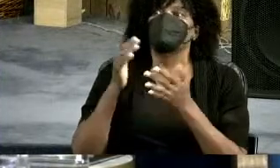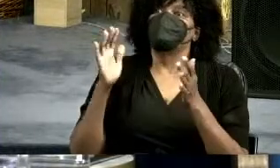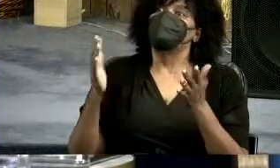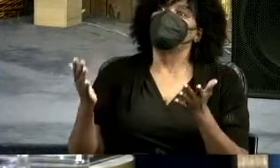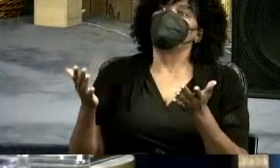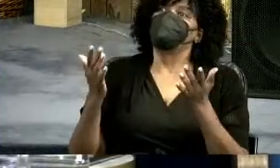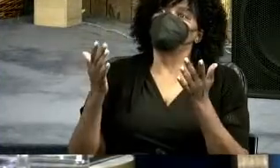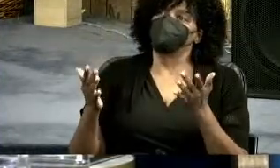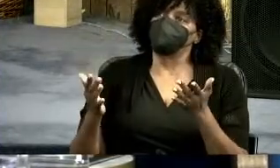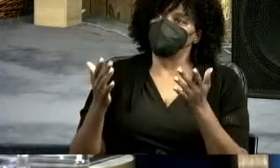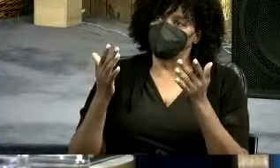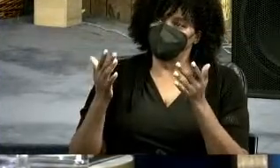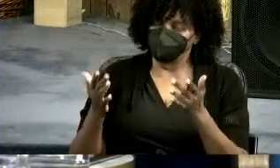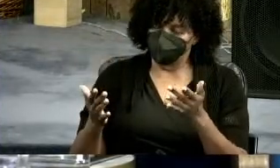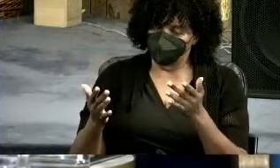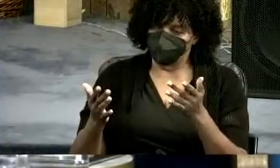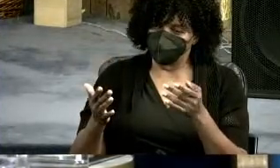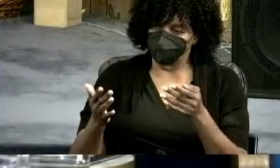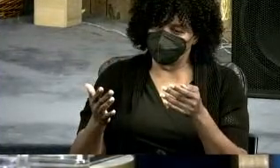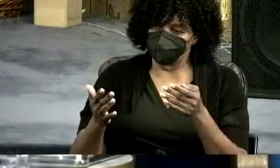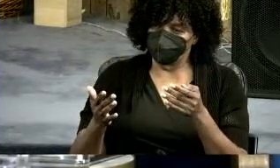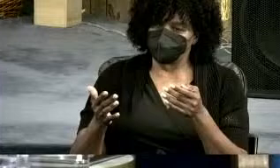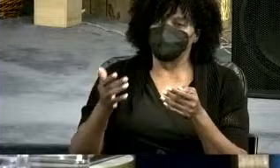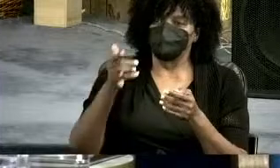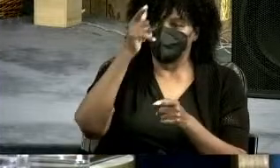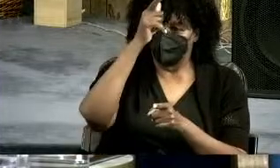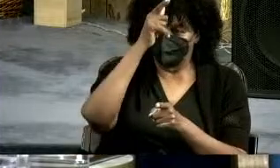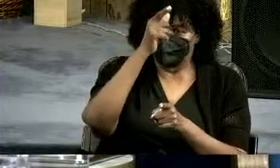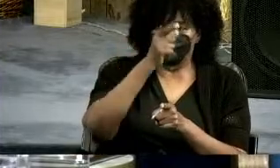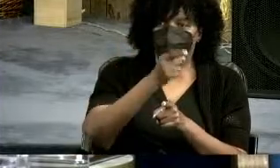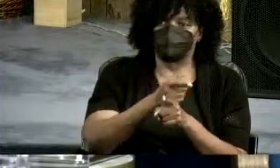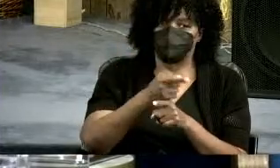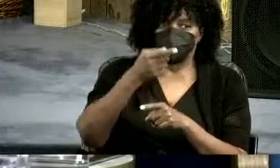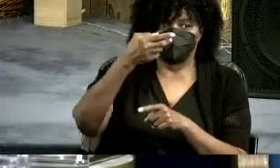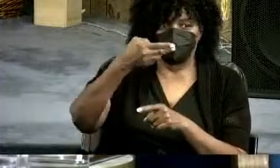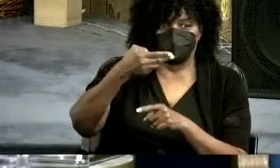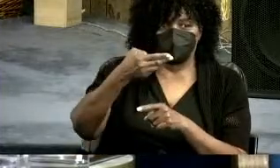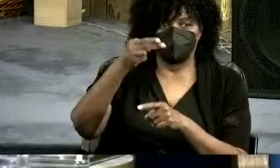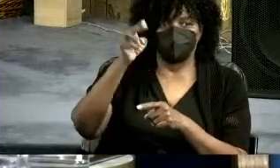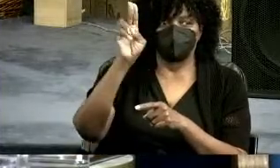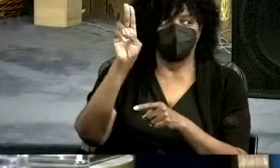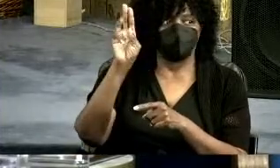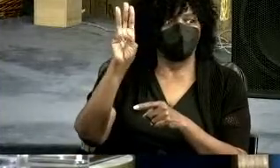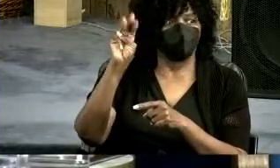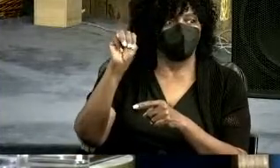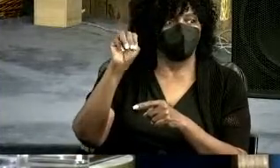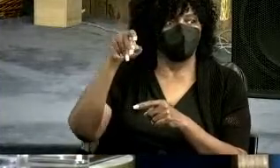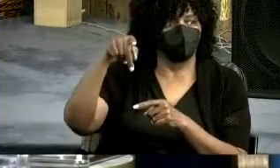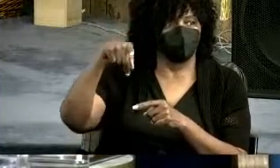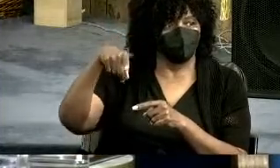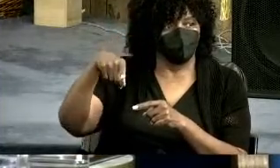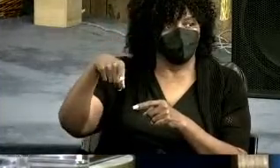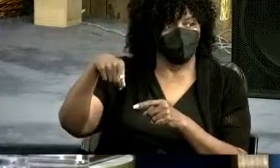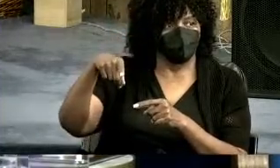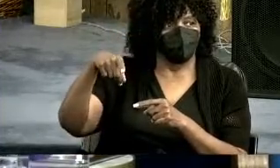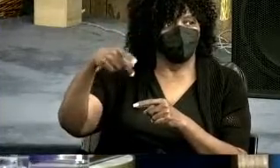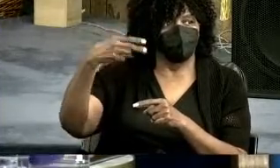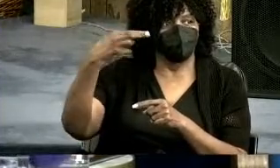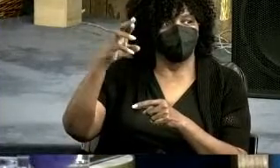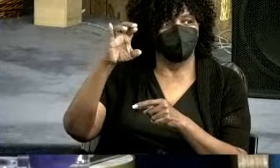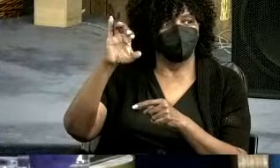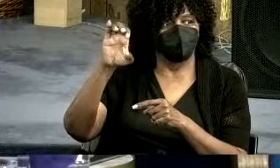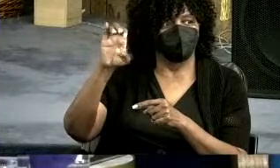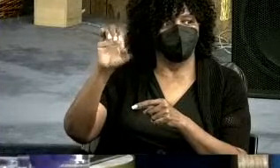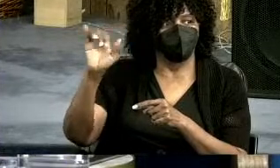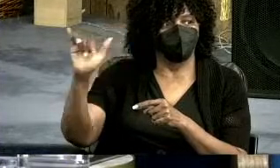Oh, Humphreys are back. Brother Humphrey. Hey, wave your hand, Brother Humphrey. Amen. Welcome back to